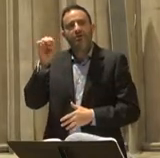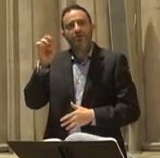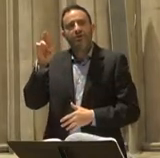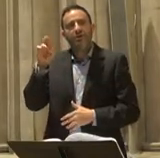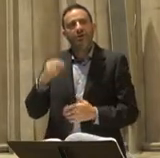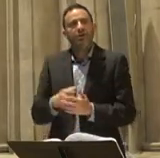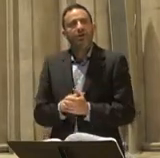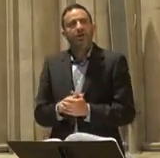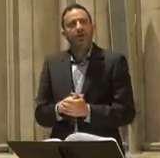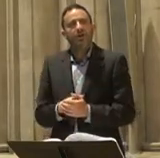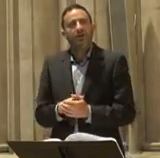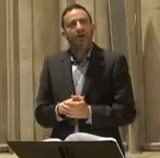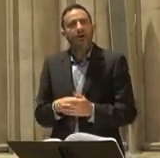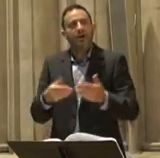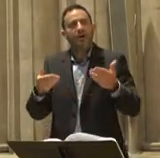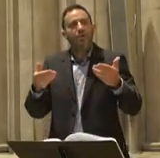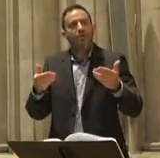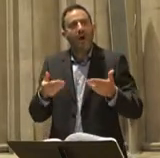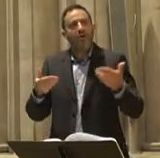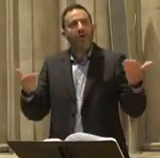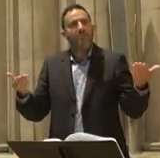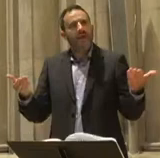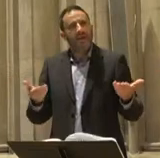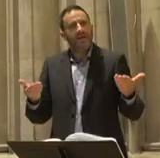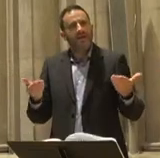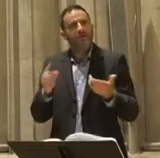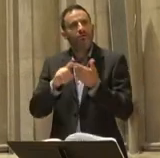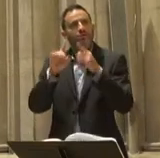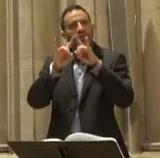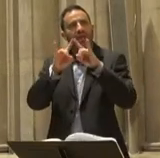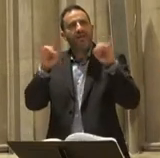Fletcher some attention. And welcome them here to the cathedral.